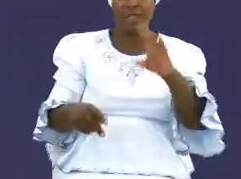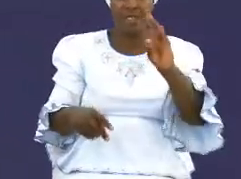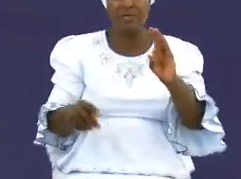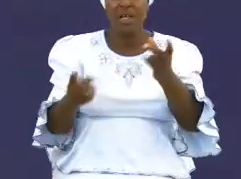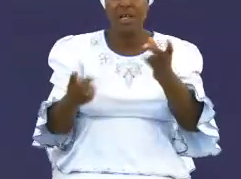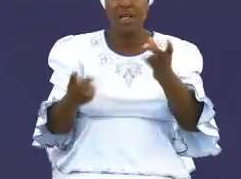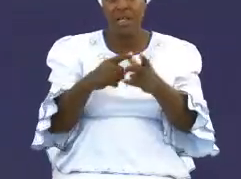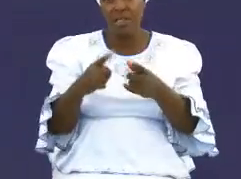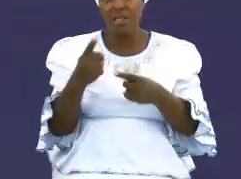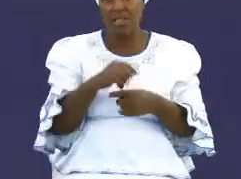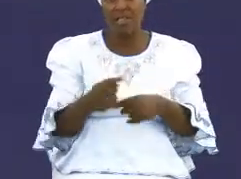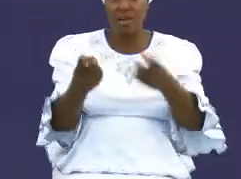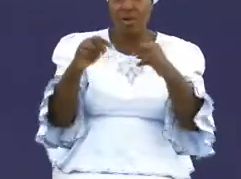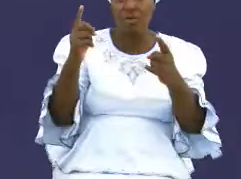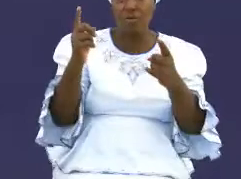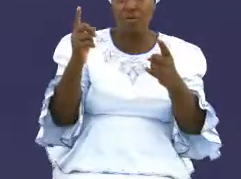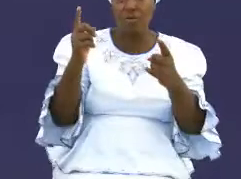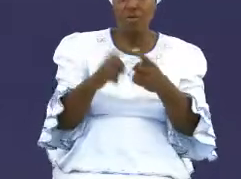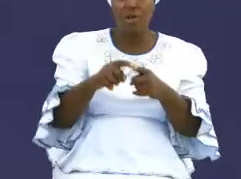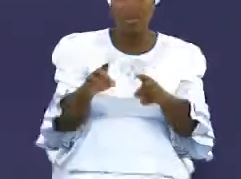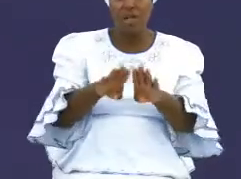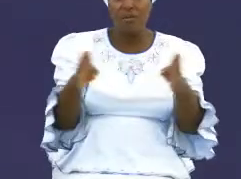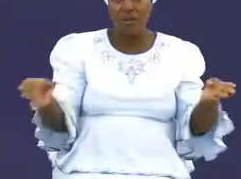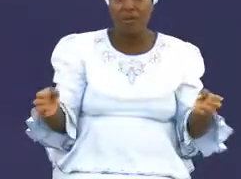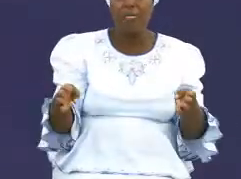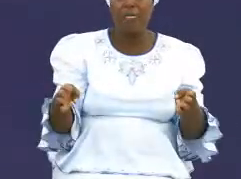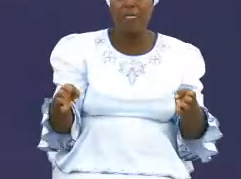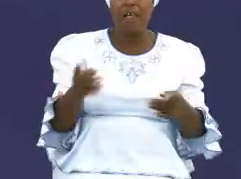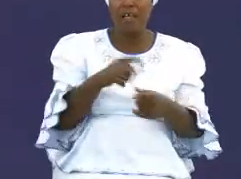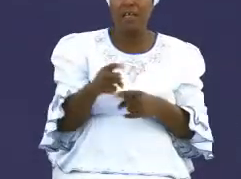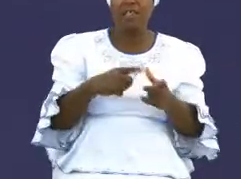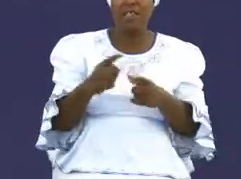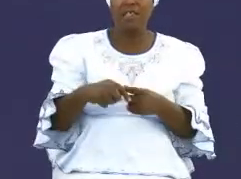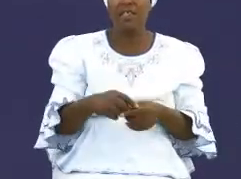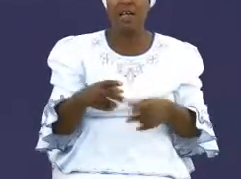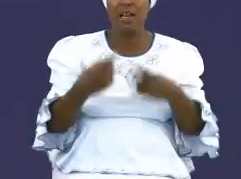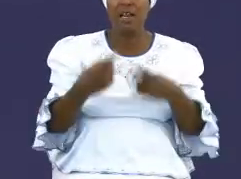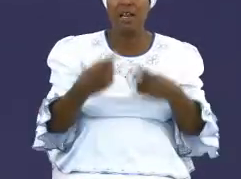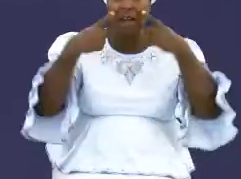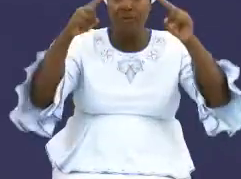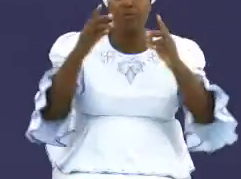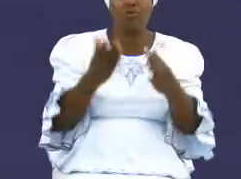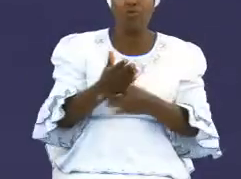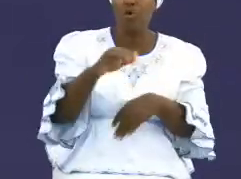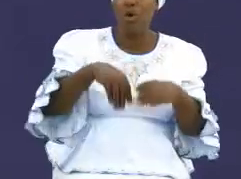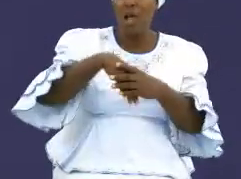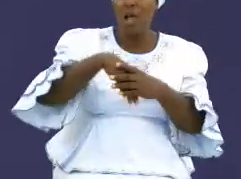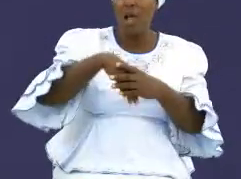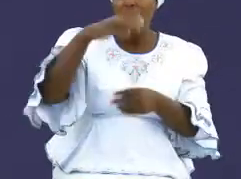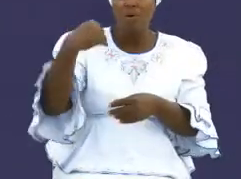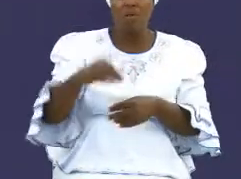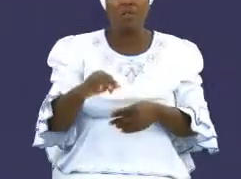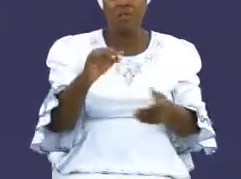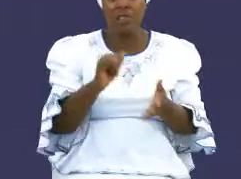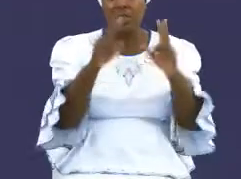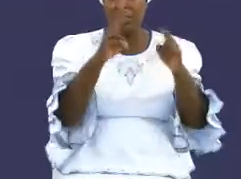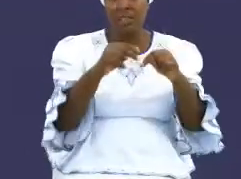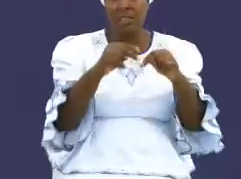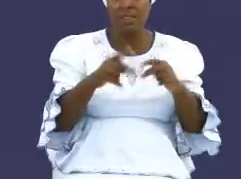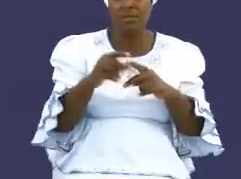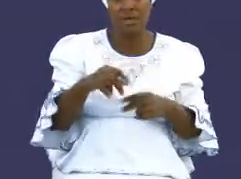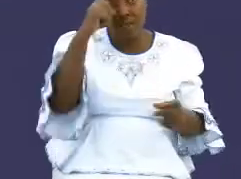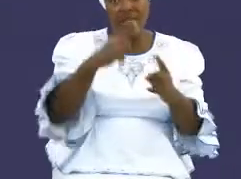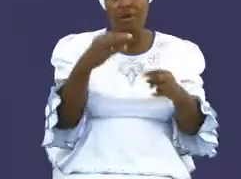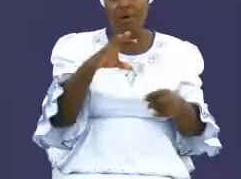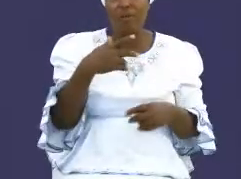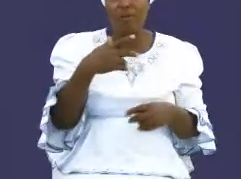it to be proclaimed, announced, and published throughout Nineveh by the decree of the king and